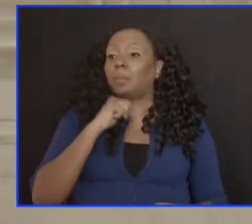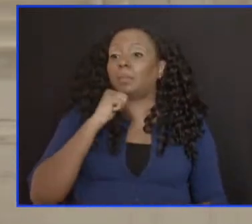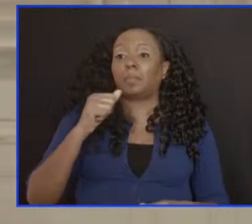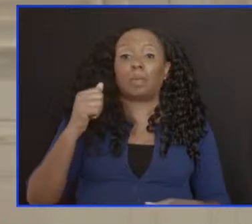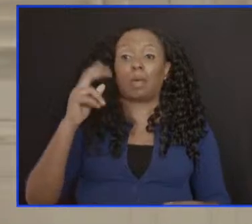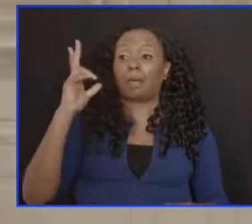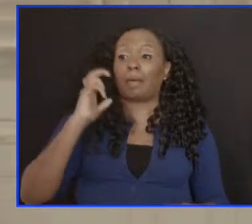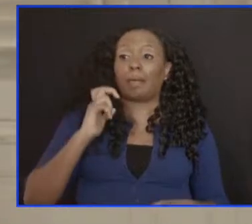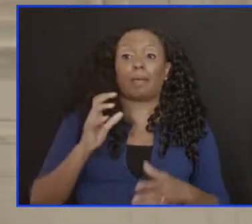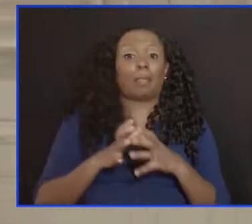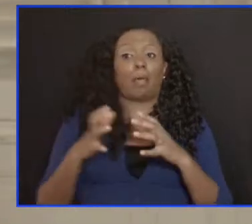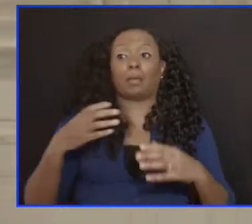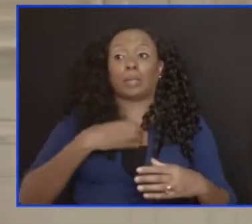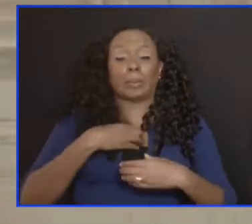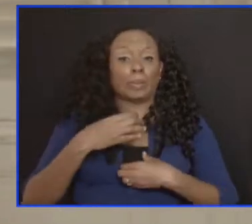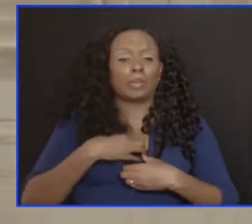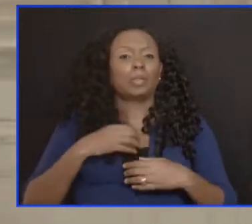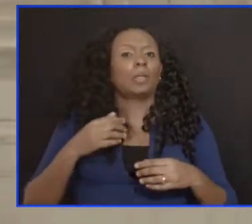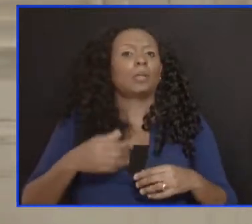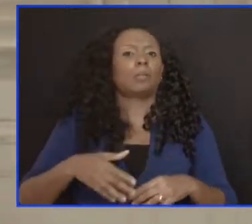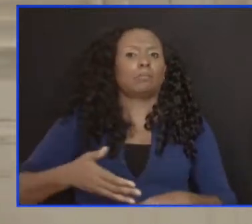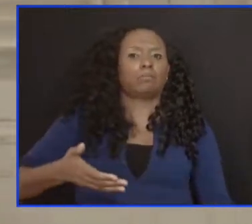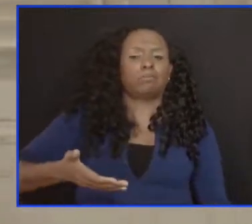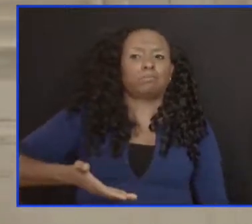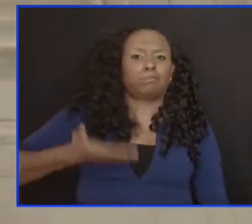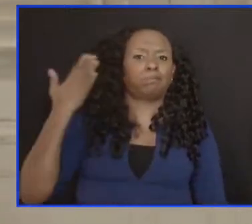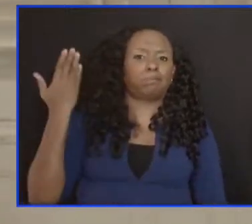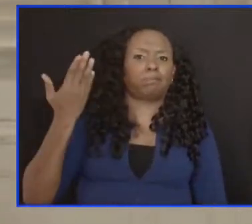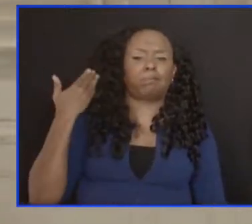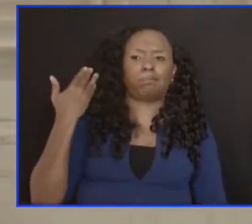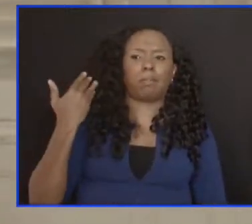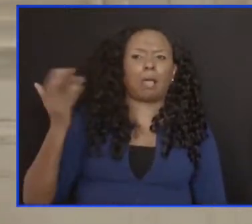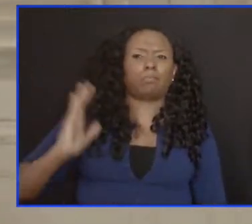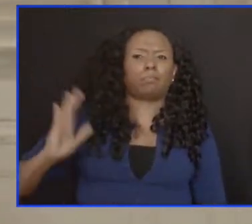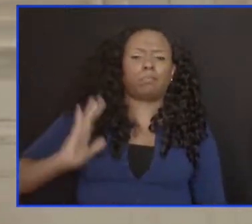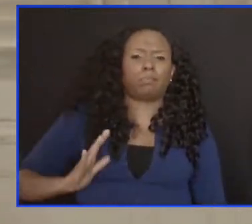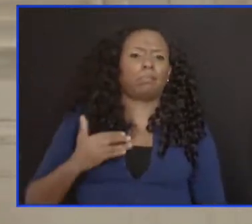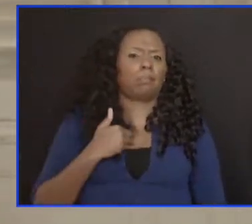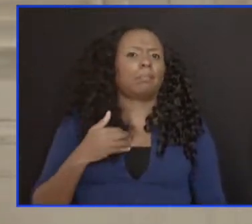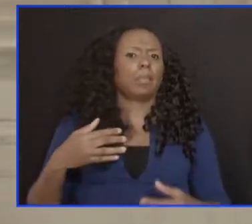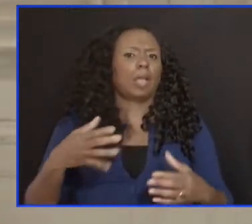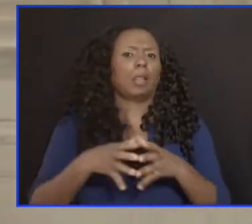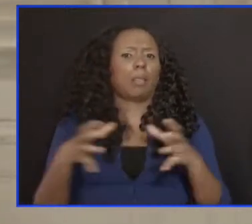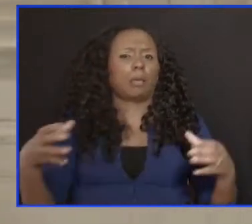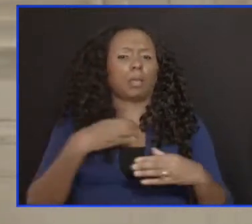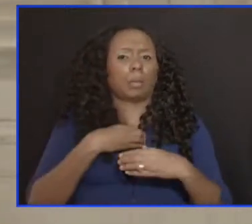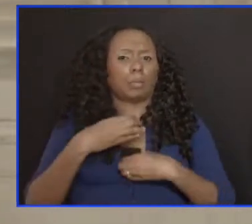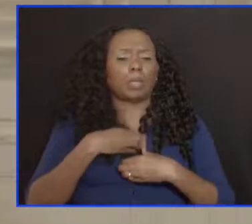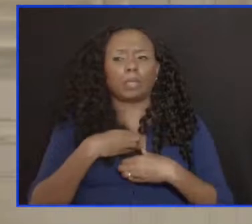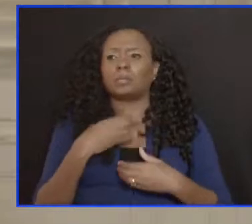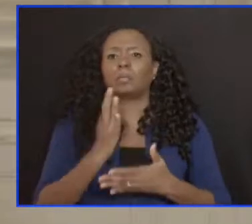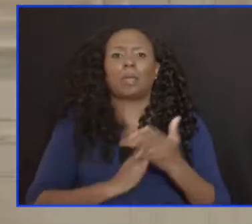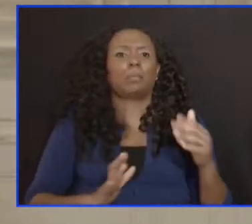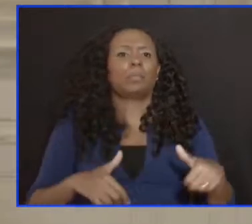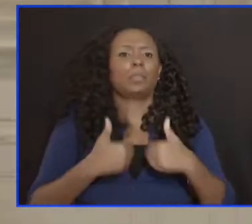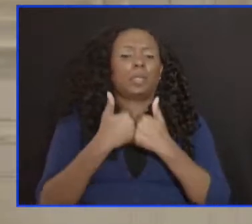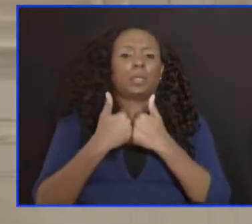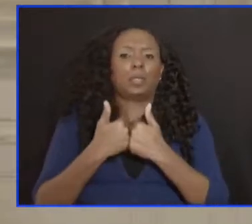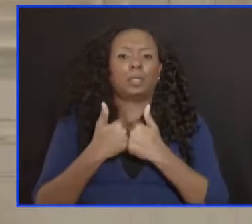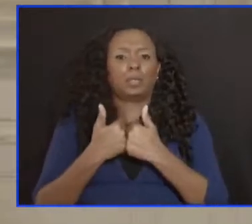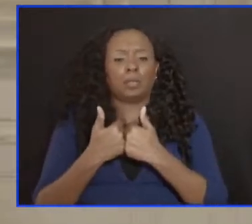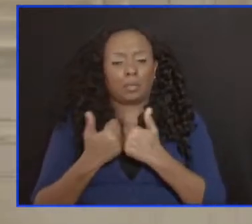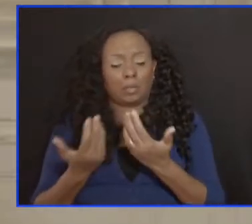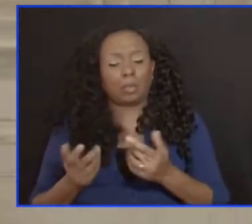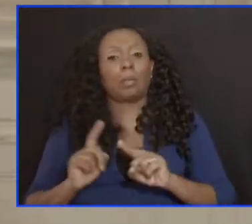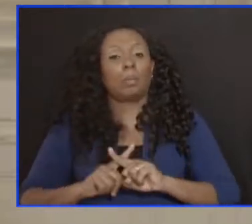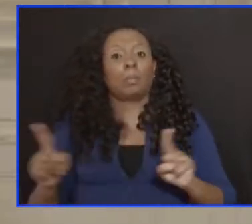not. As we've had in the past, we've had challenges, yes, but I think the strength in a program or